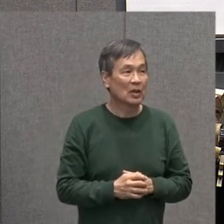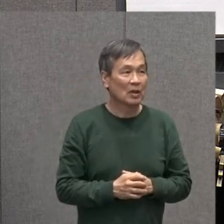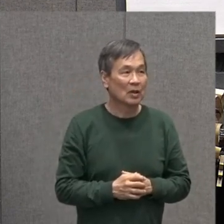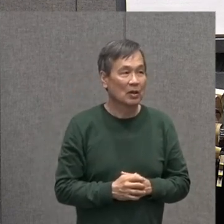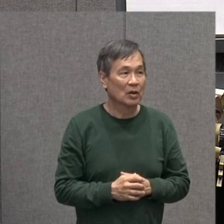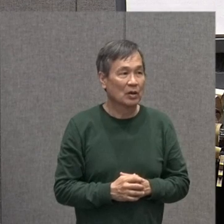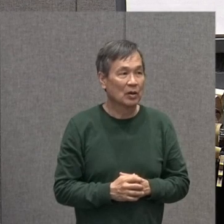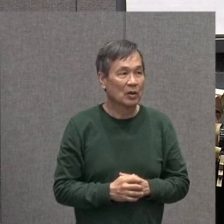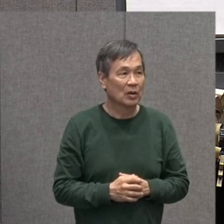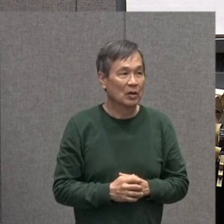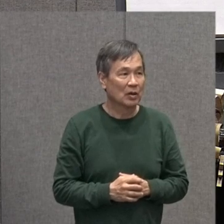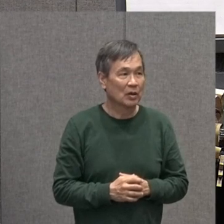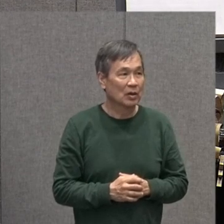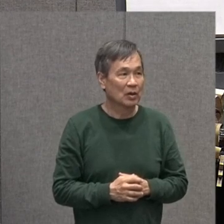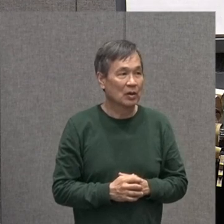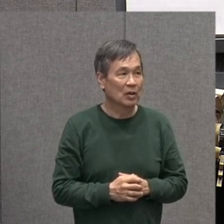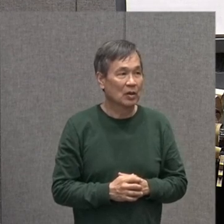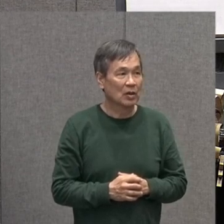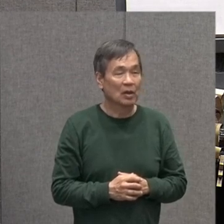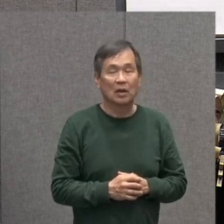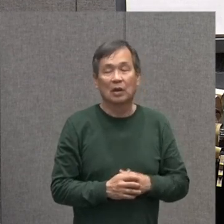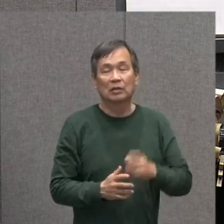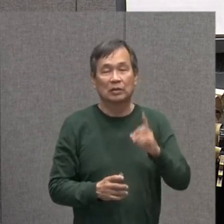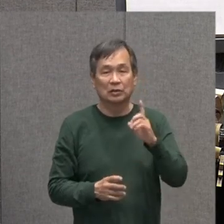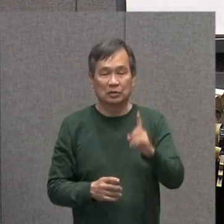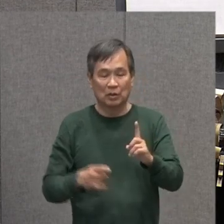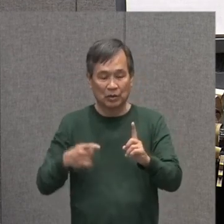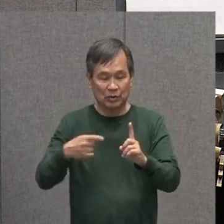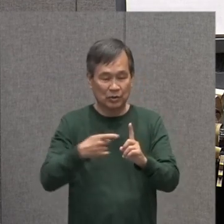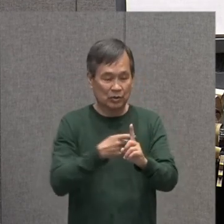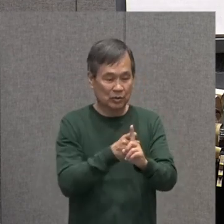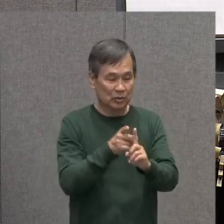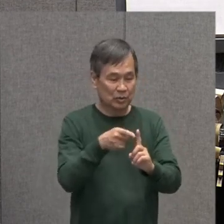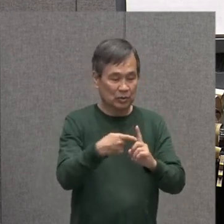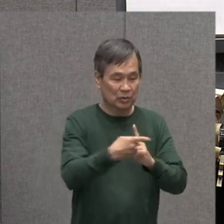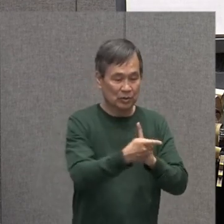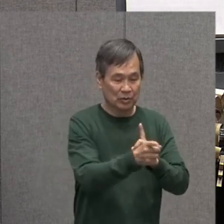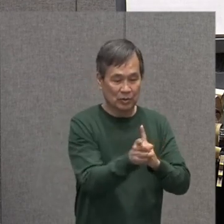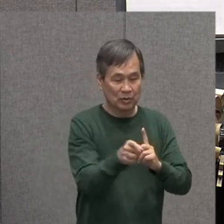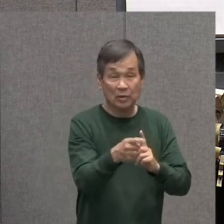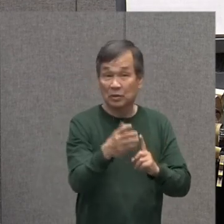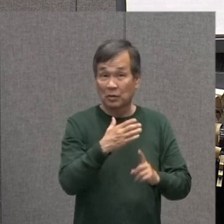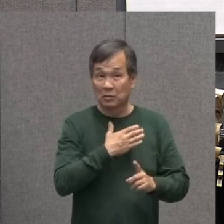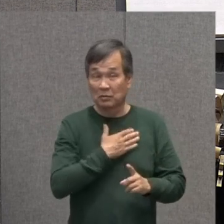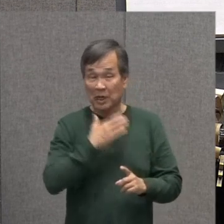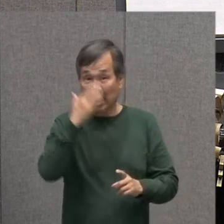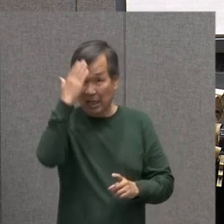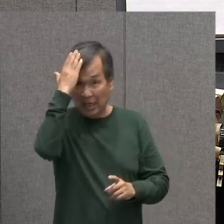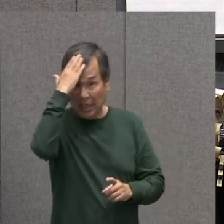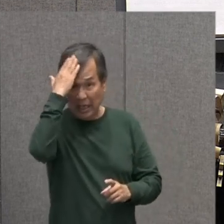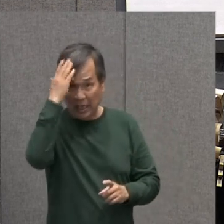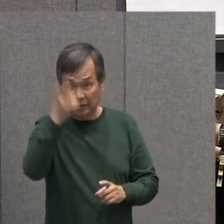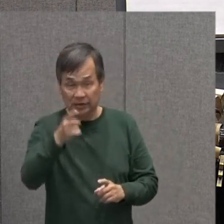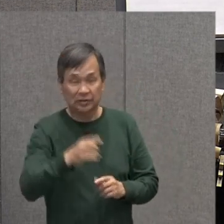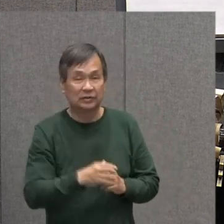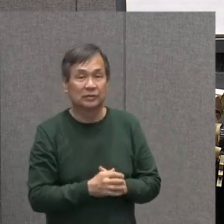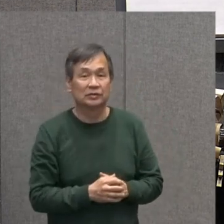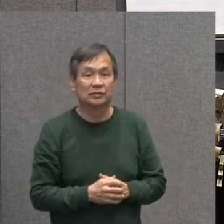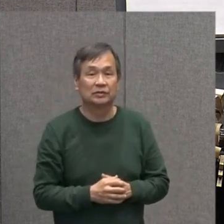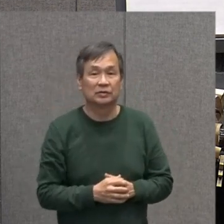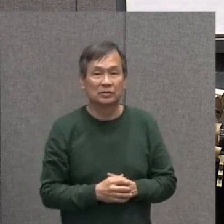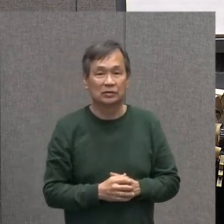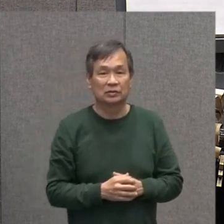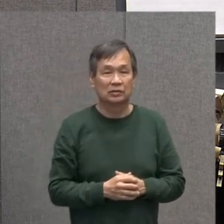is very important. So in between, you wrapped around. Exactly. Mm-hmm. So what I did on my hat was I took those